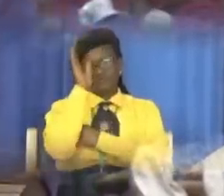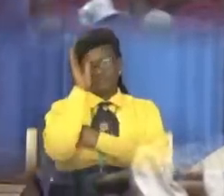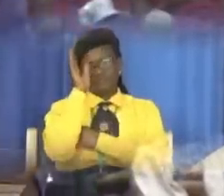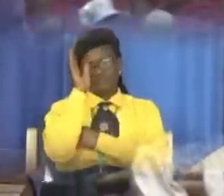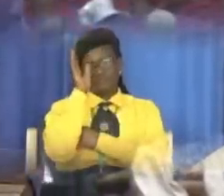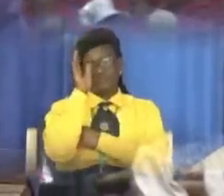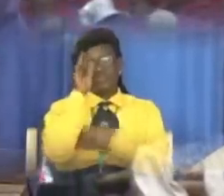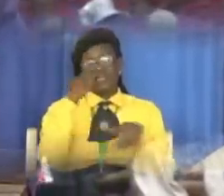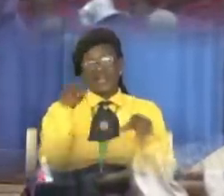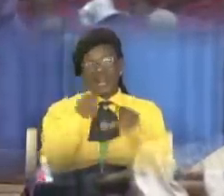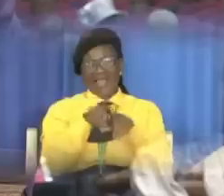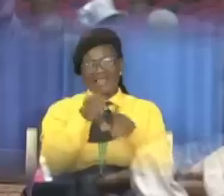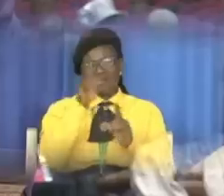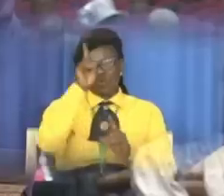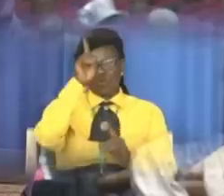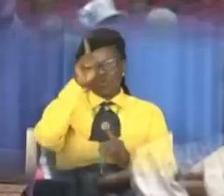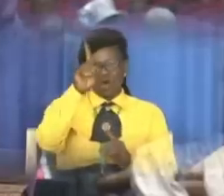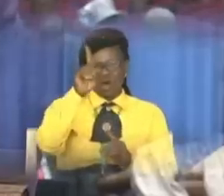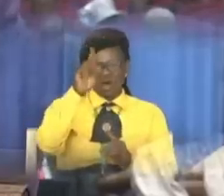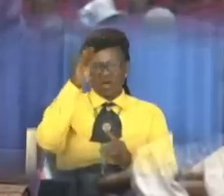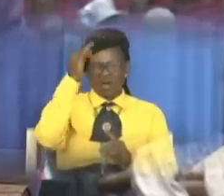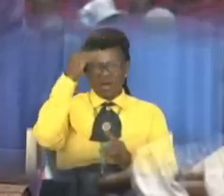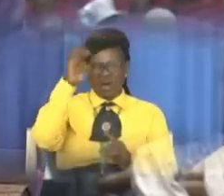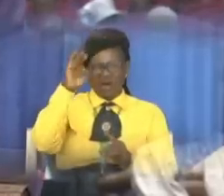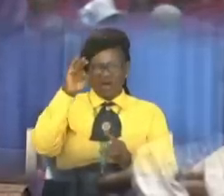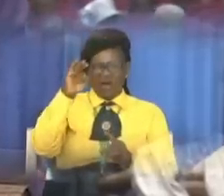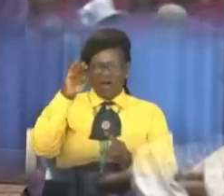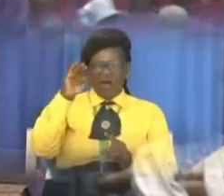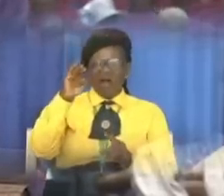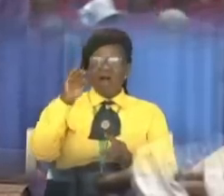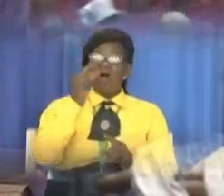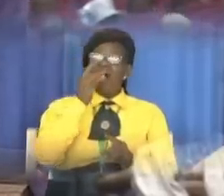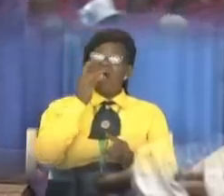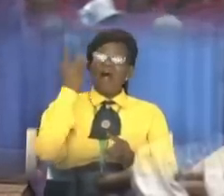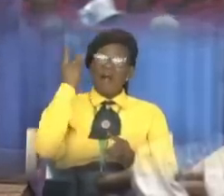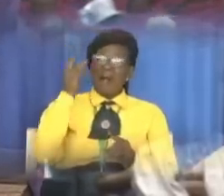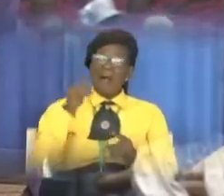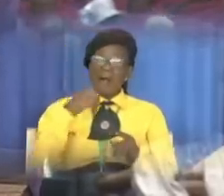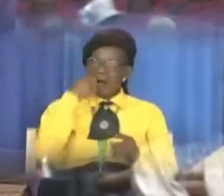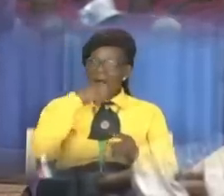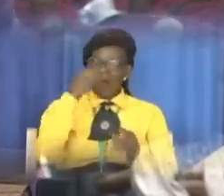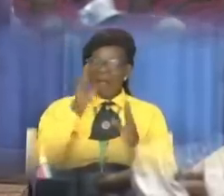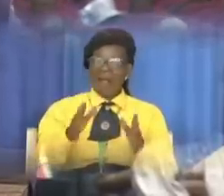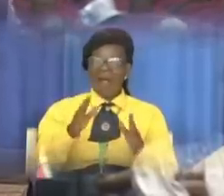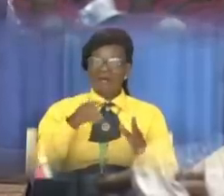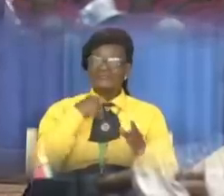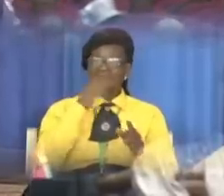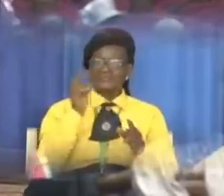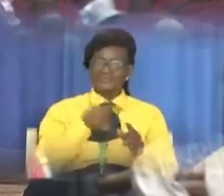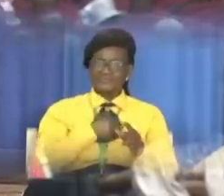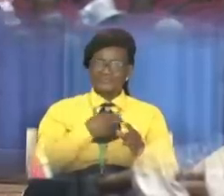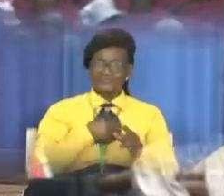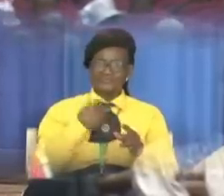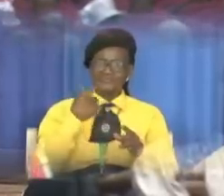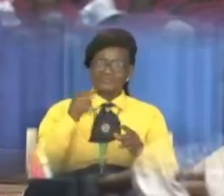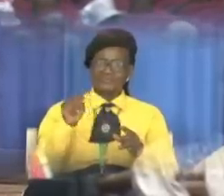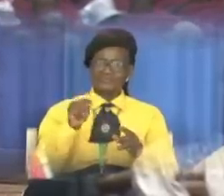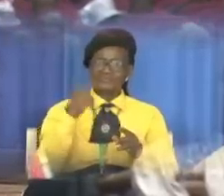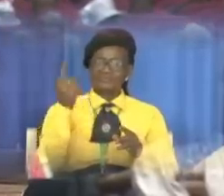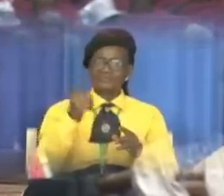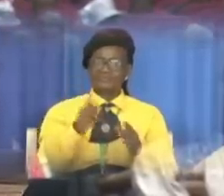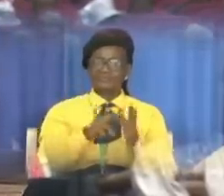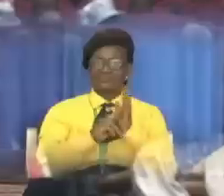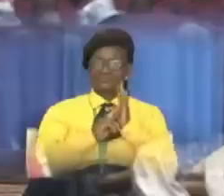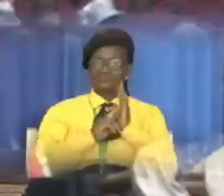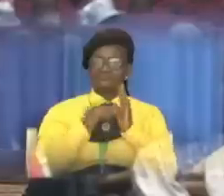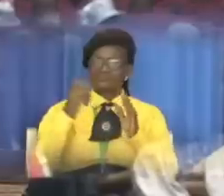Like one of our former speakers told us, the only request of Bartimaeus